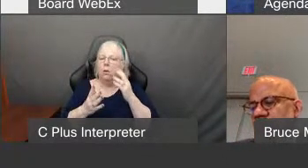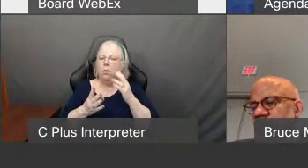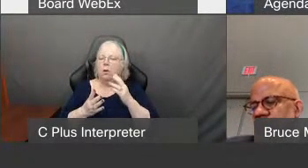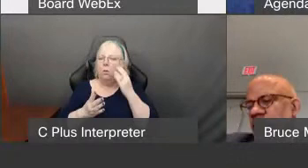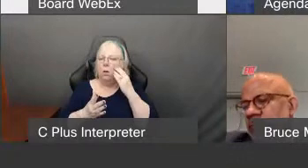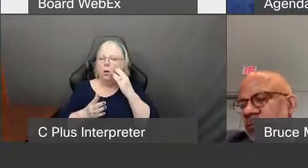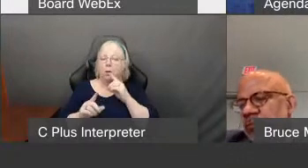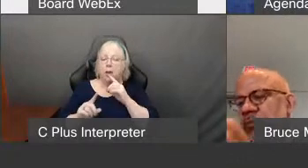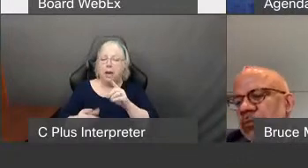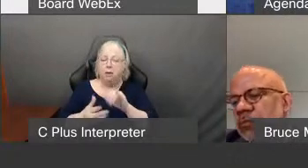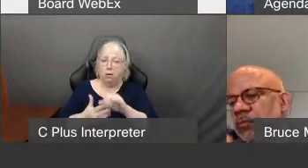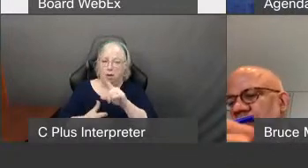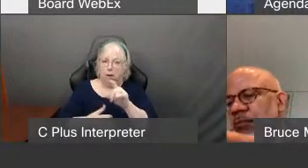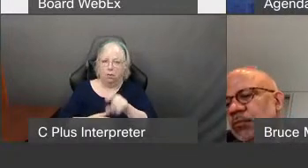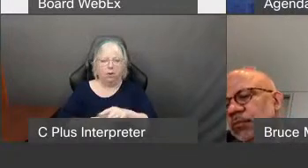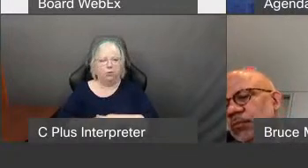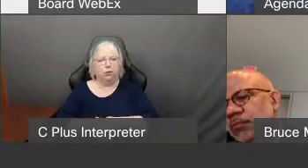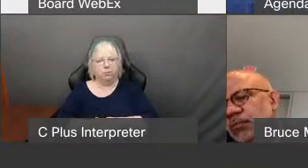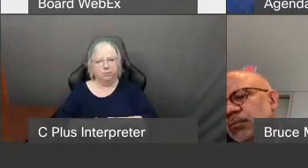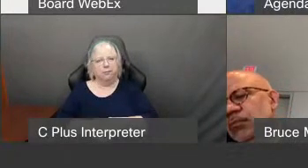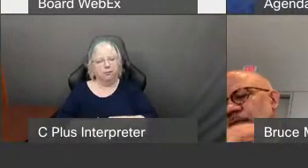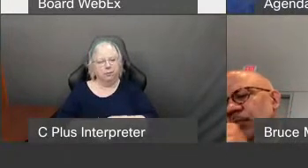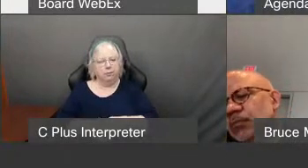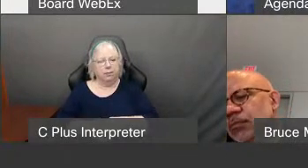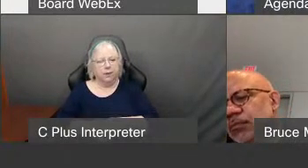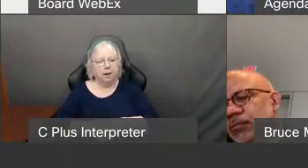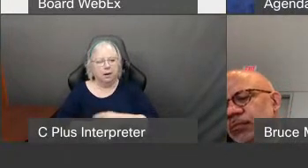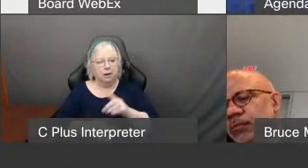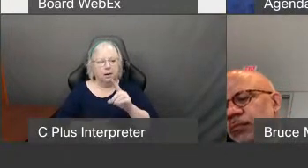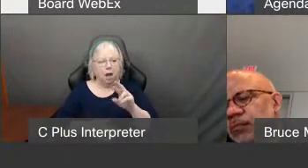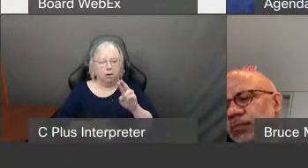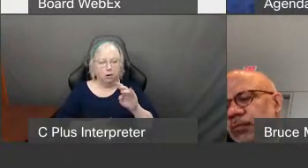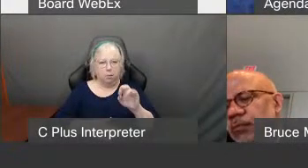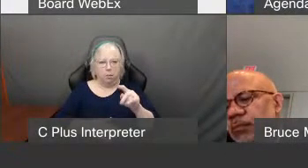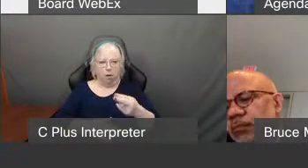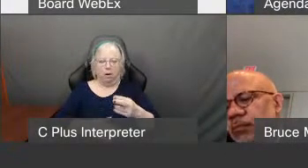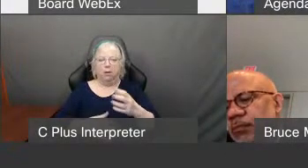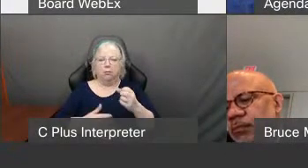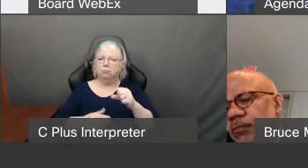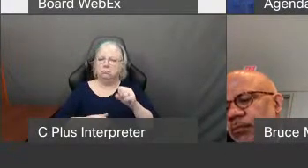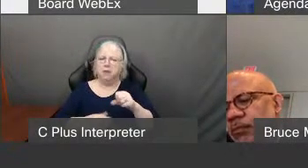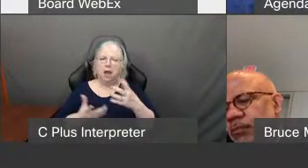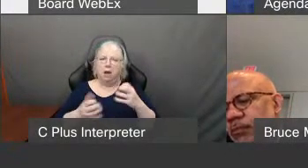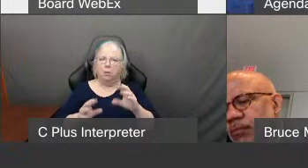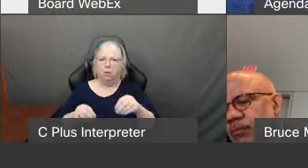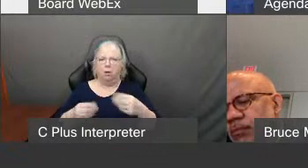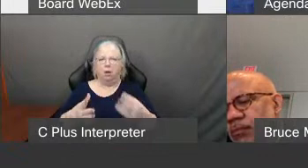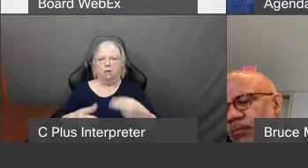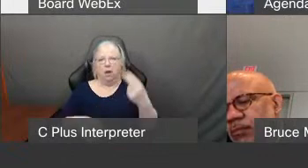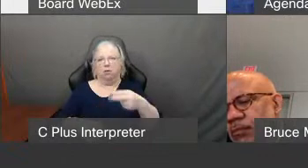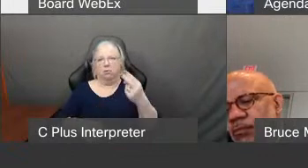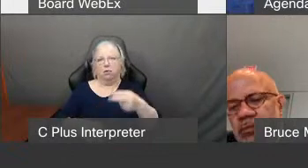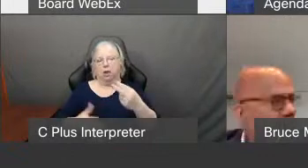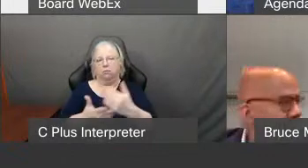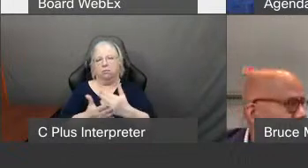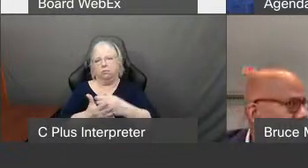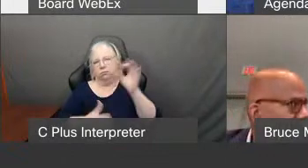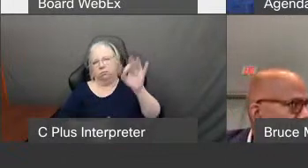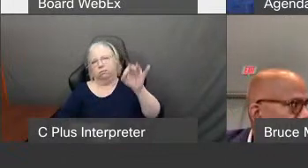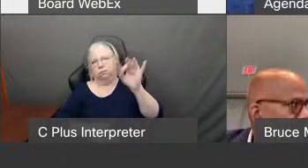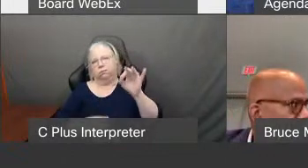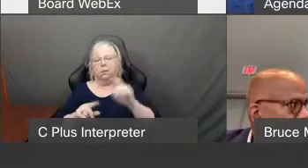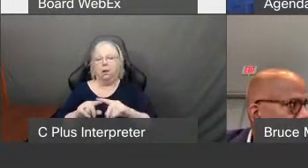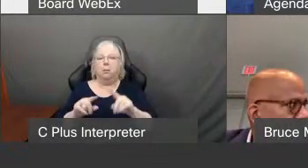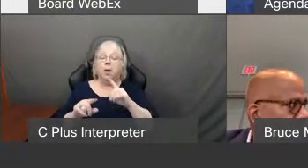will. Yeah, and I think, you know, I don't want to have a big history lesson here, but you know, the state's